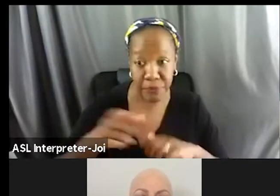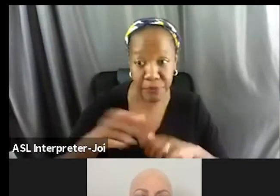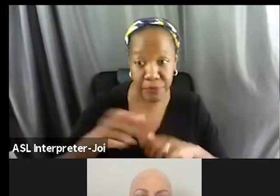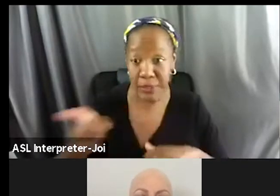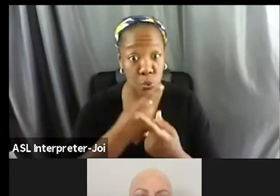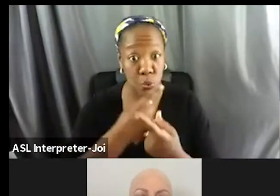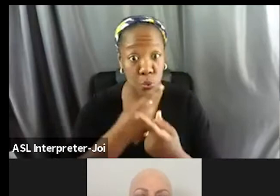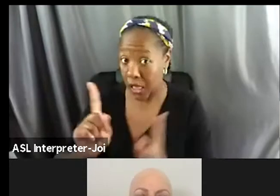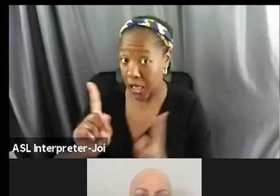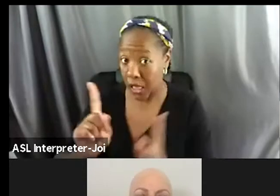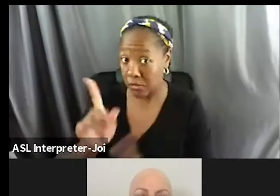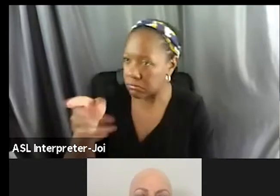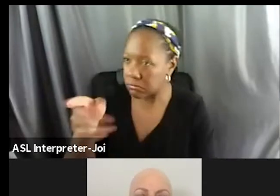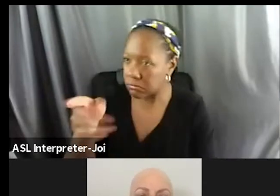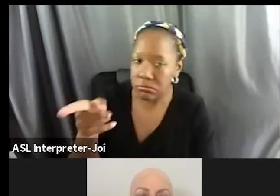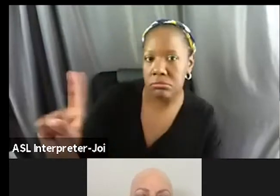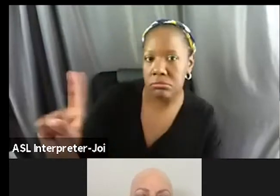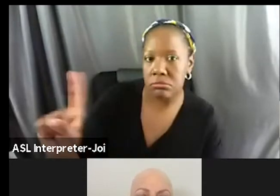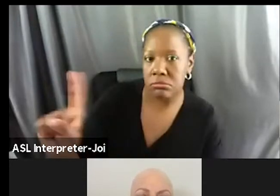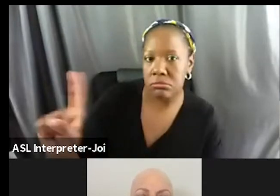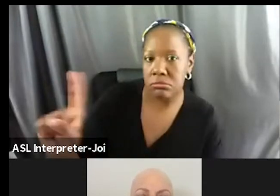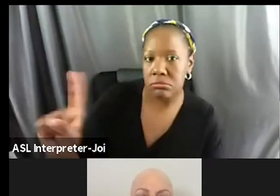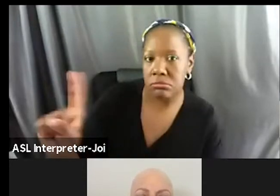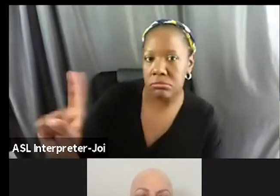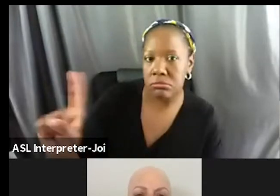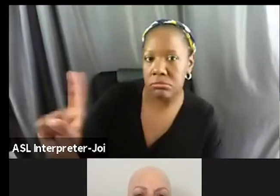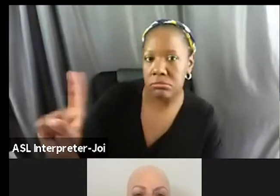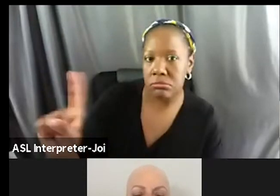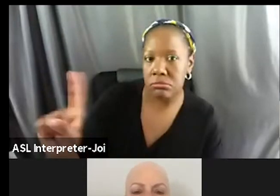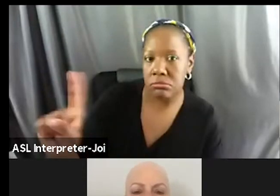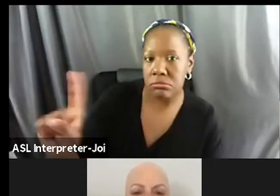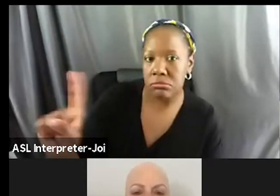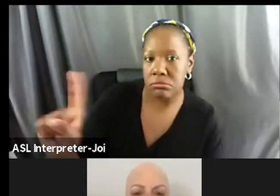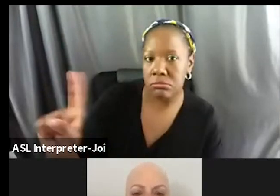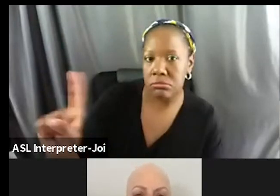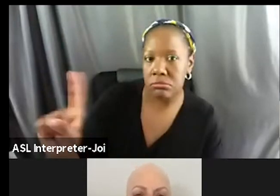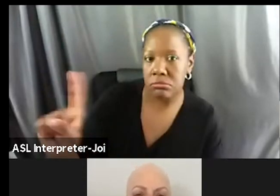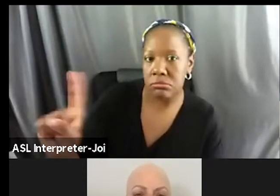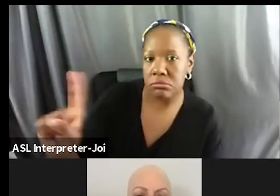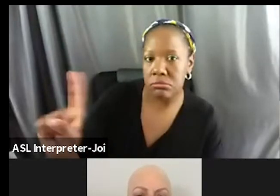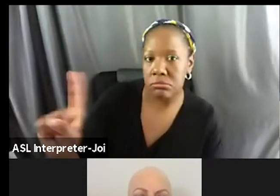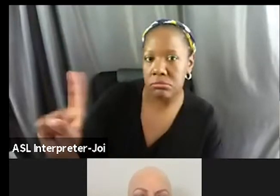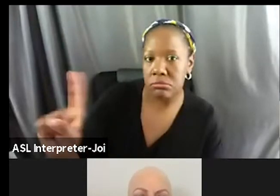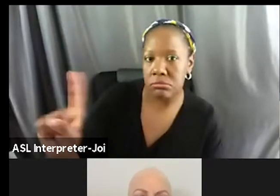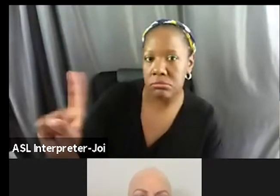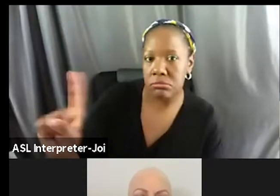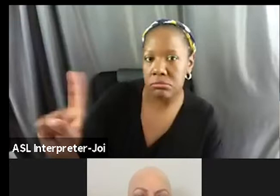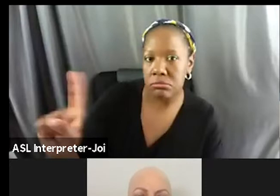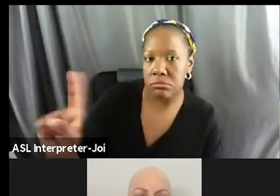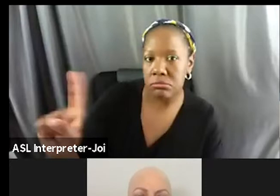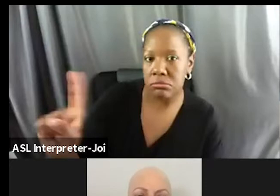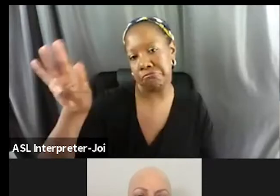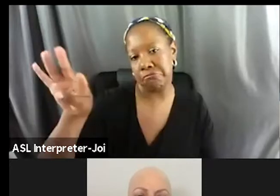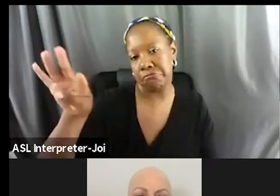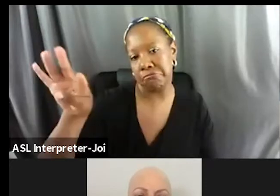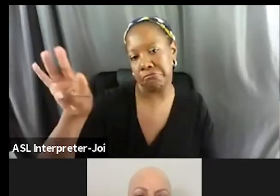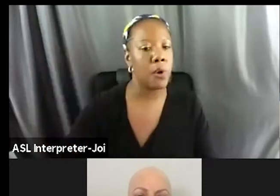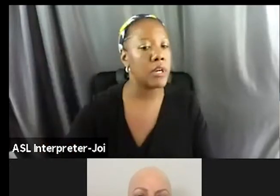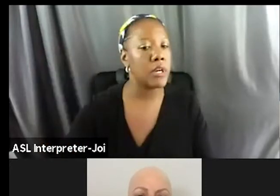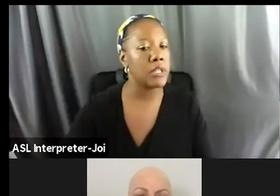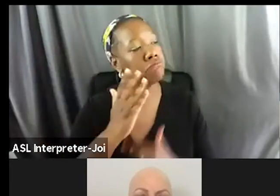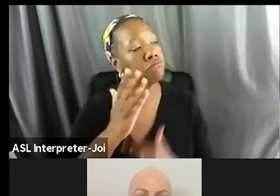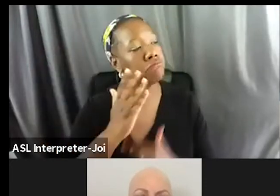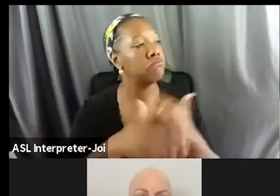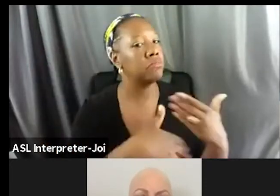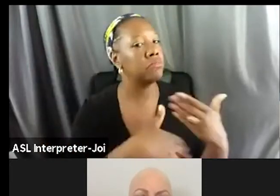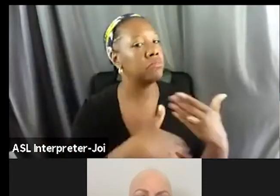they were rude? Did you just go, I'm going to ignore it and pretend it's all the same? Or, I mean, there's so many different ways to